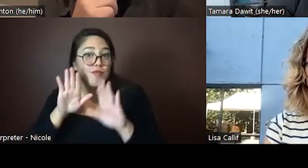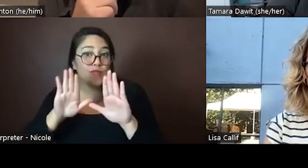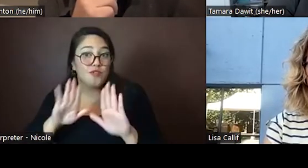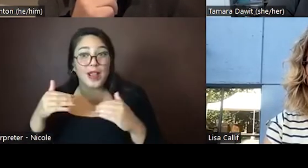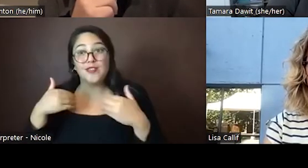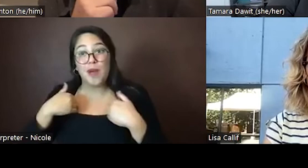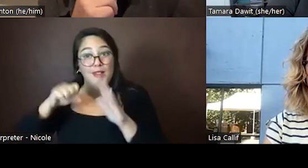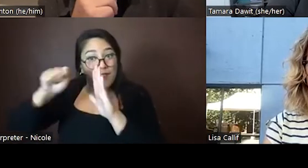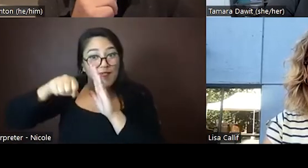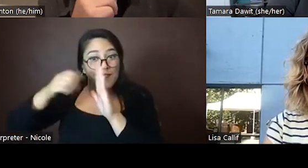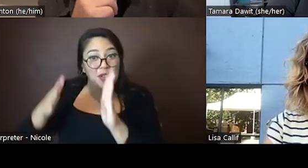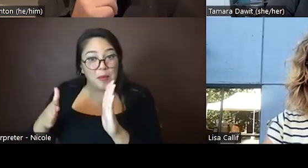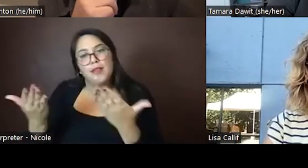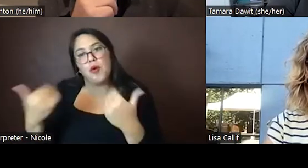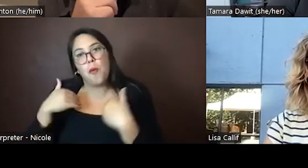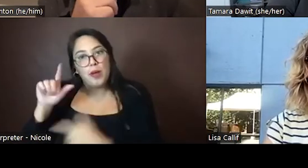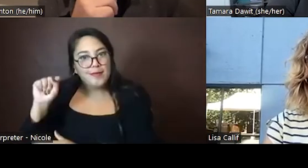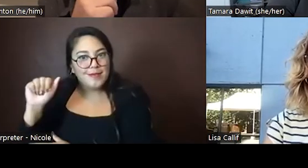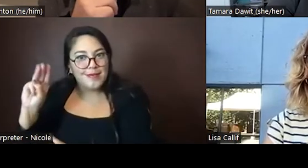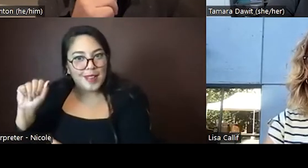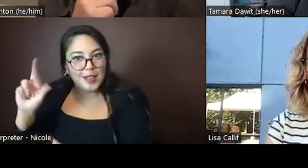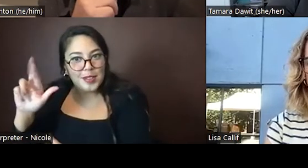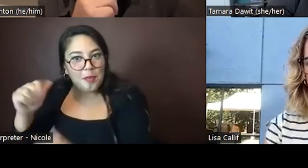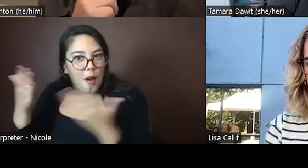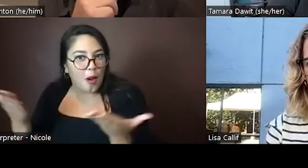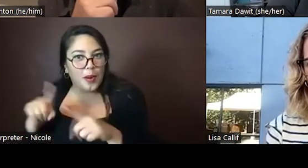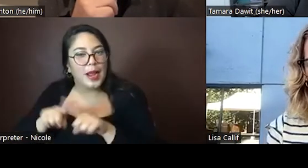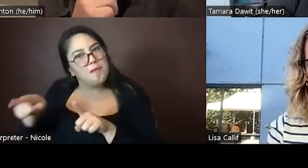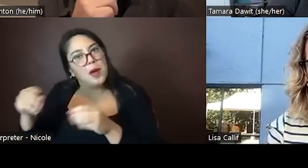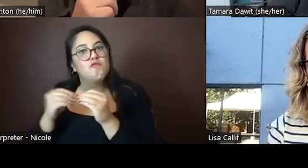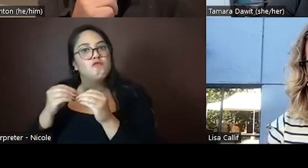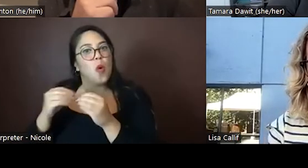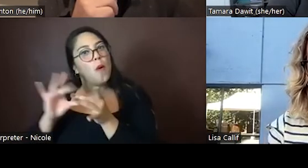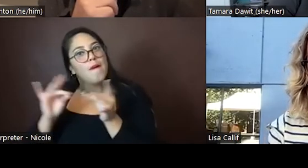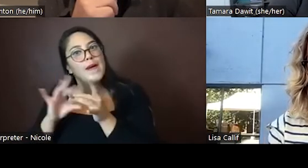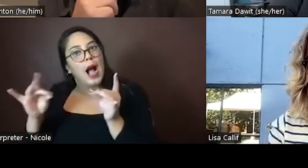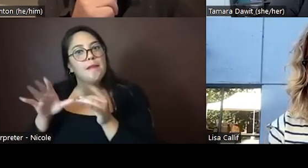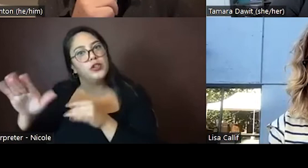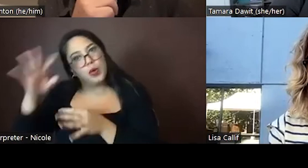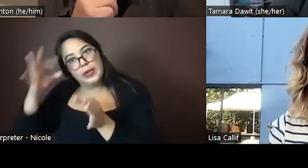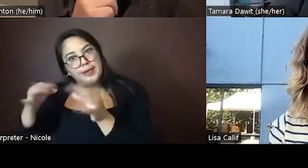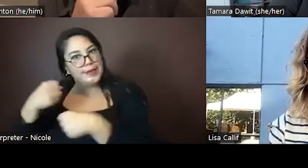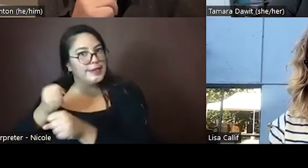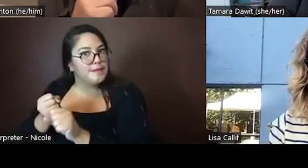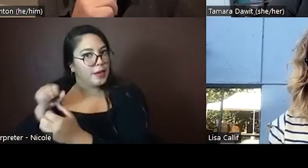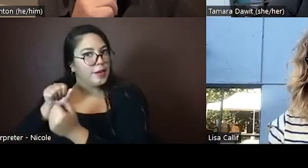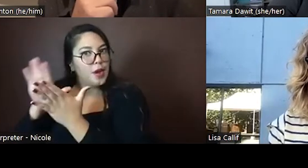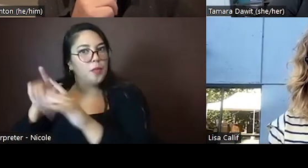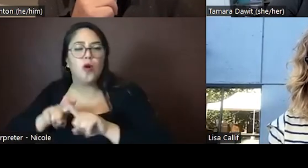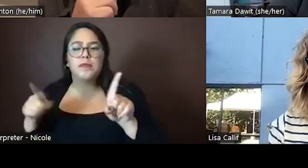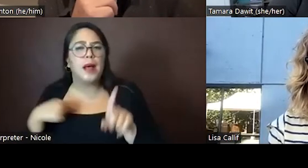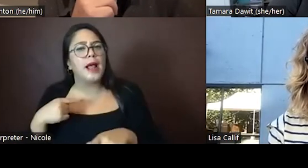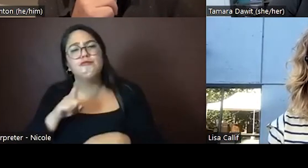she's mostly representing her decision-making practices. But I really wonder if you'd like one of you to